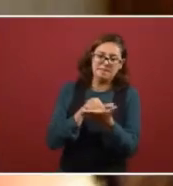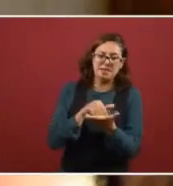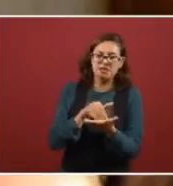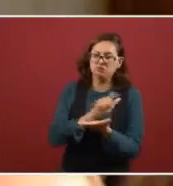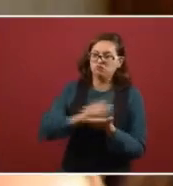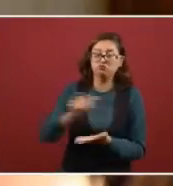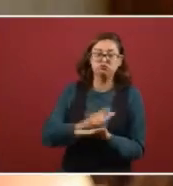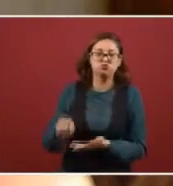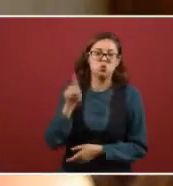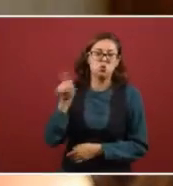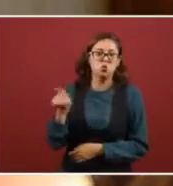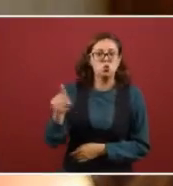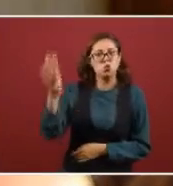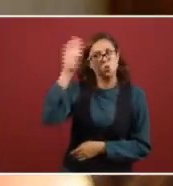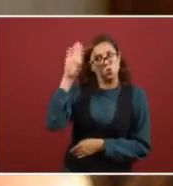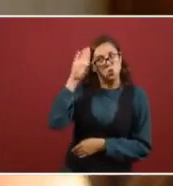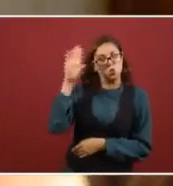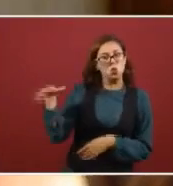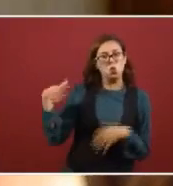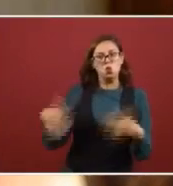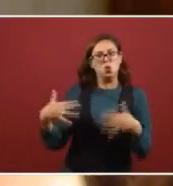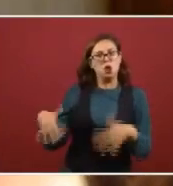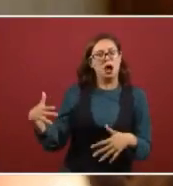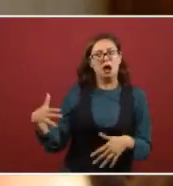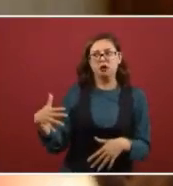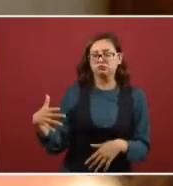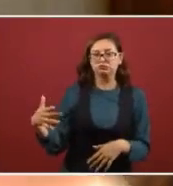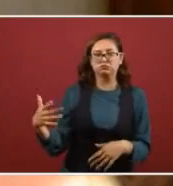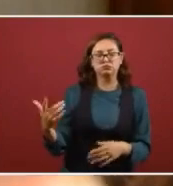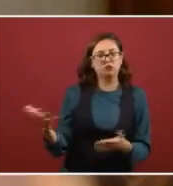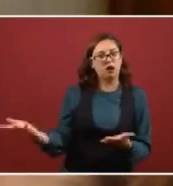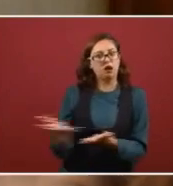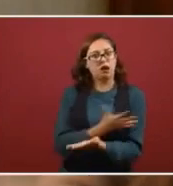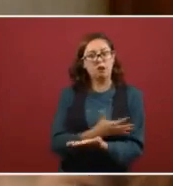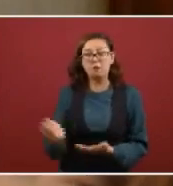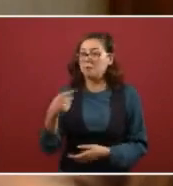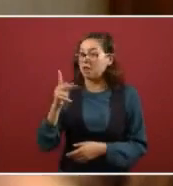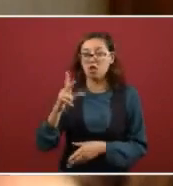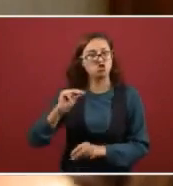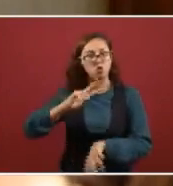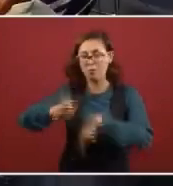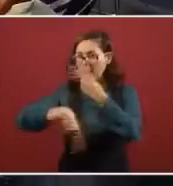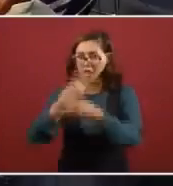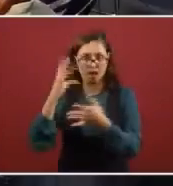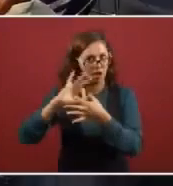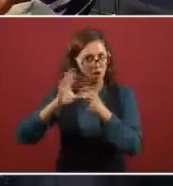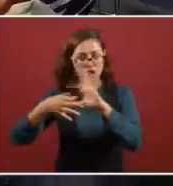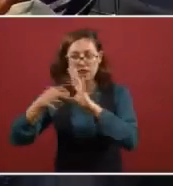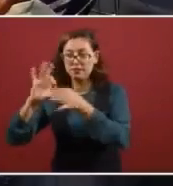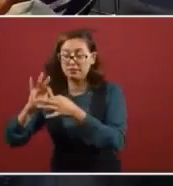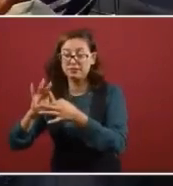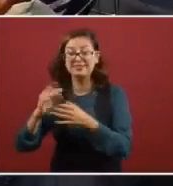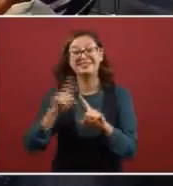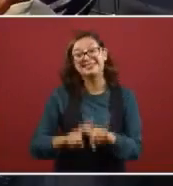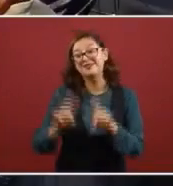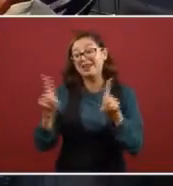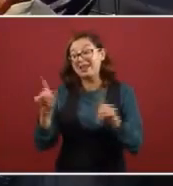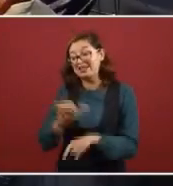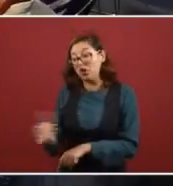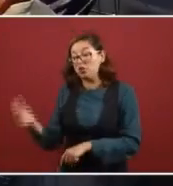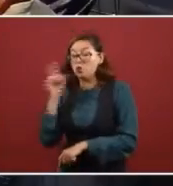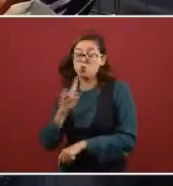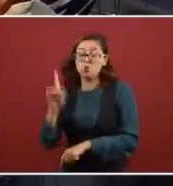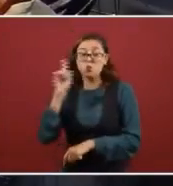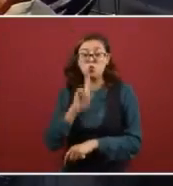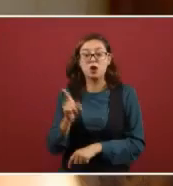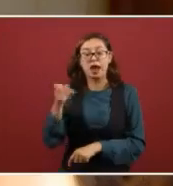disparado. Ella no va a Juegos Olímpicos porque su deporte no es olímpico. Briseida Costa, sin embargo, peleará por ir a Juegos Olímpicos. Acaba